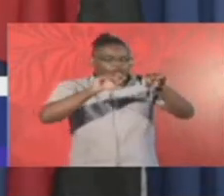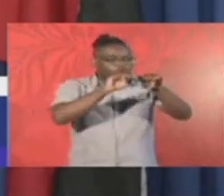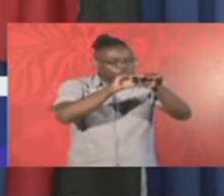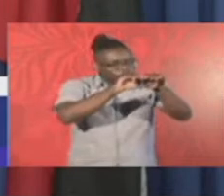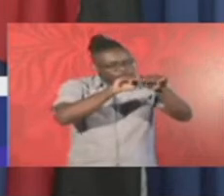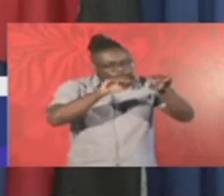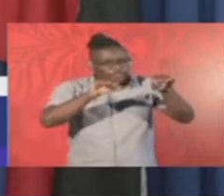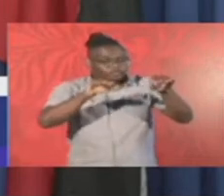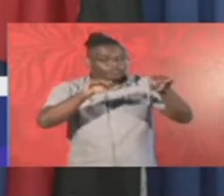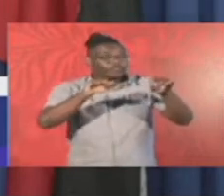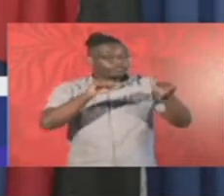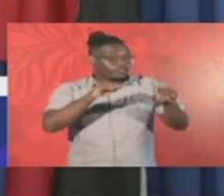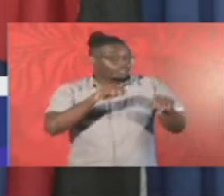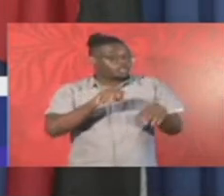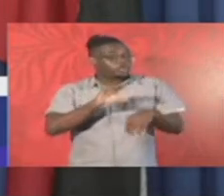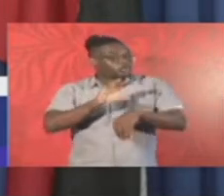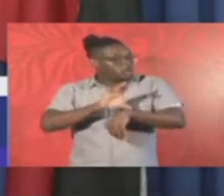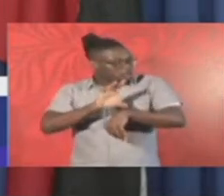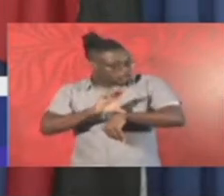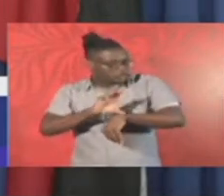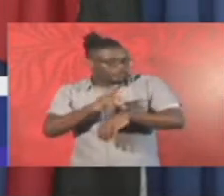questions, we'll take them now.